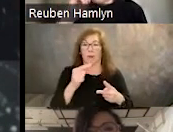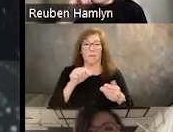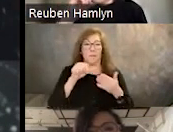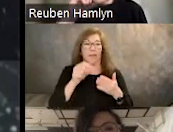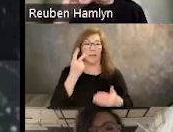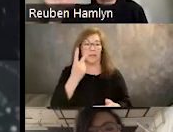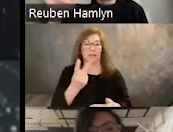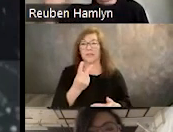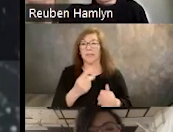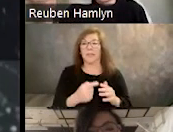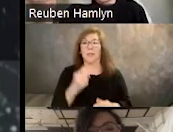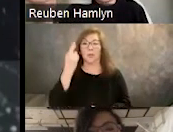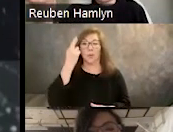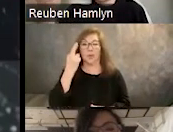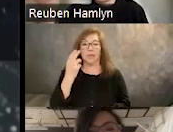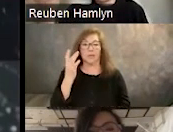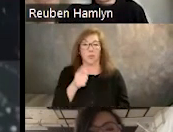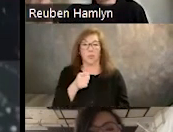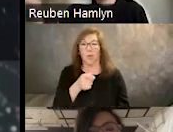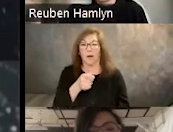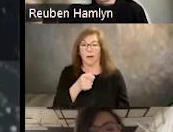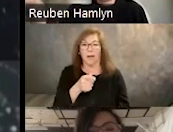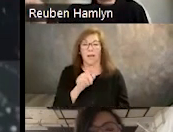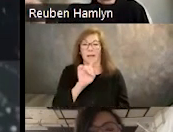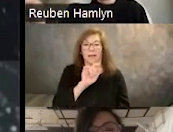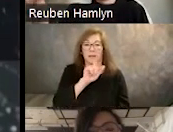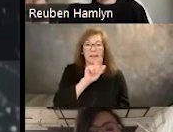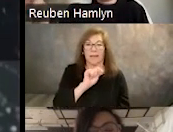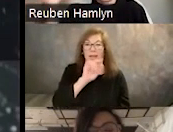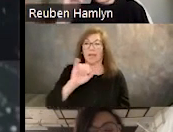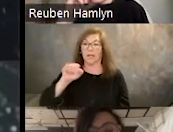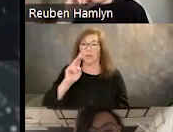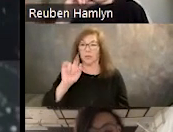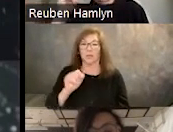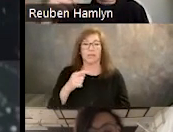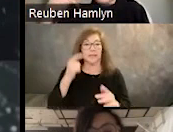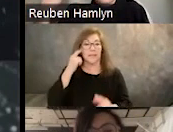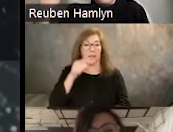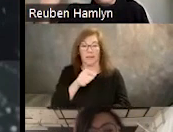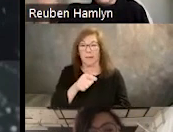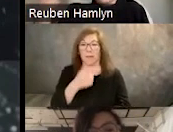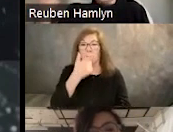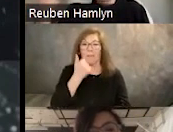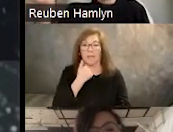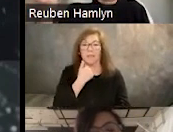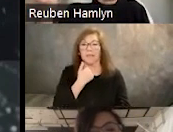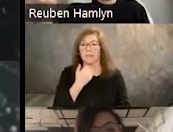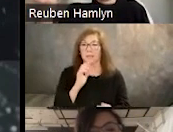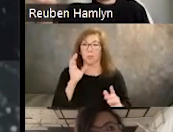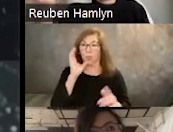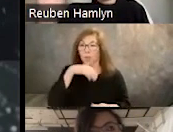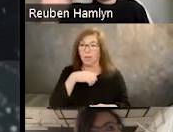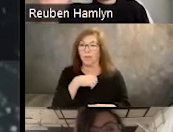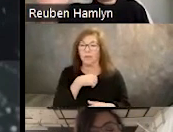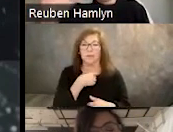sort of reveal the reasons why that the Taylor and Julia suspected him. It was because of his sort of bizarre,